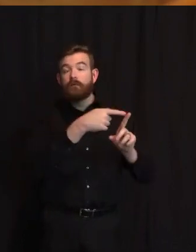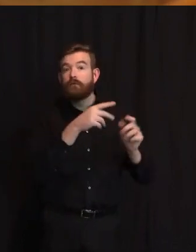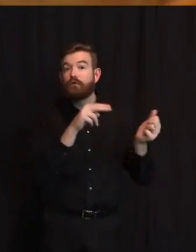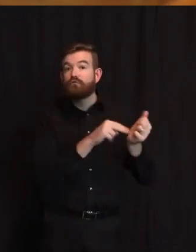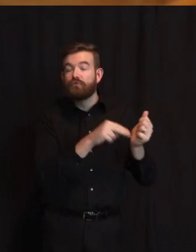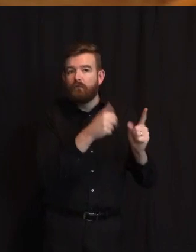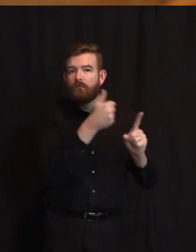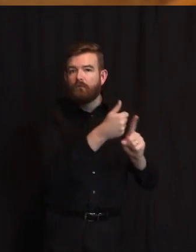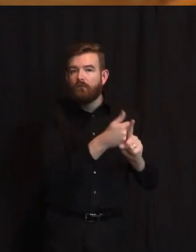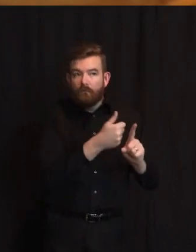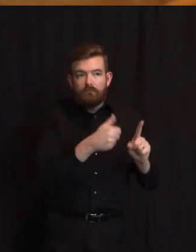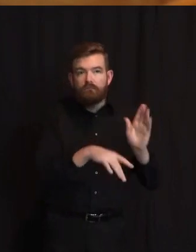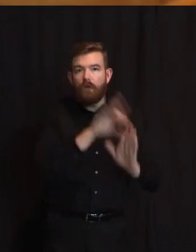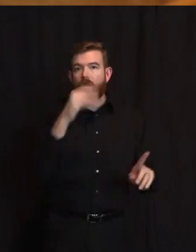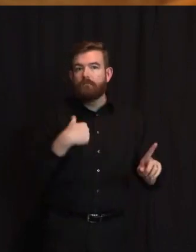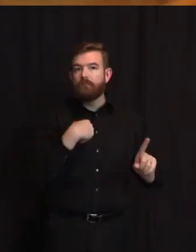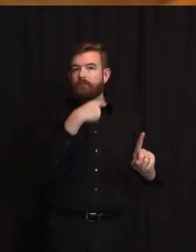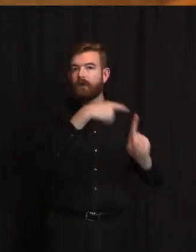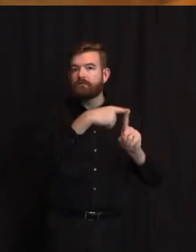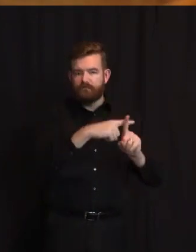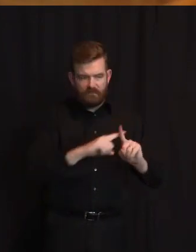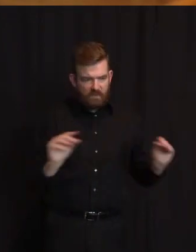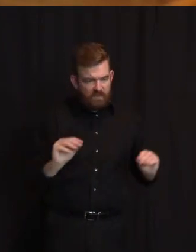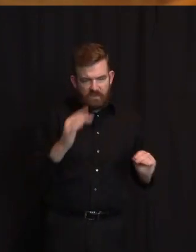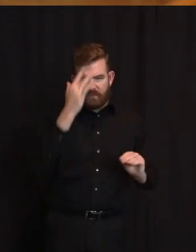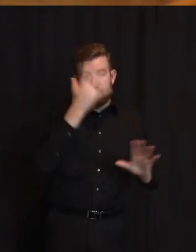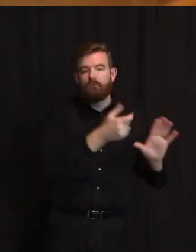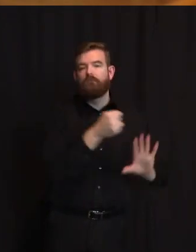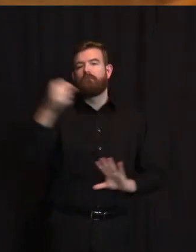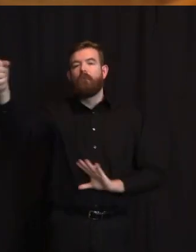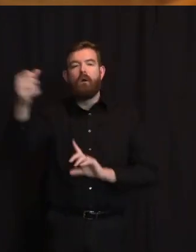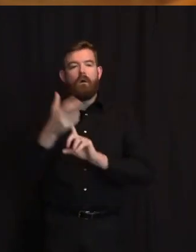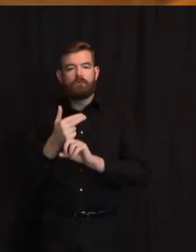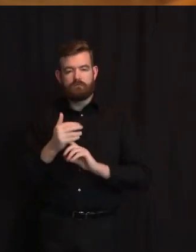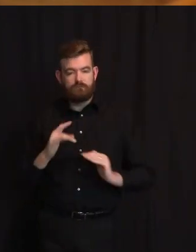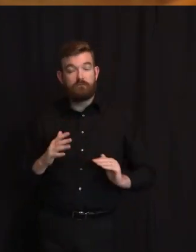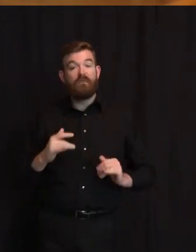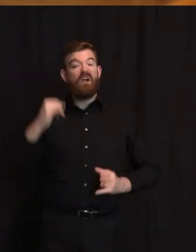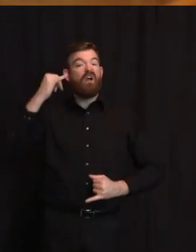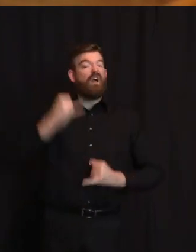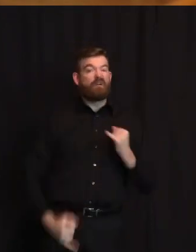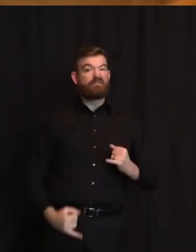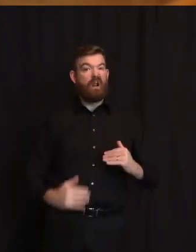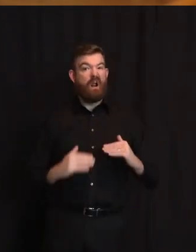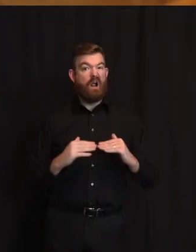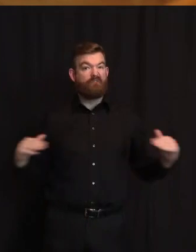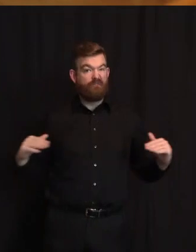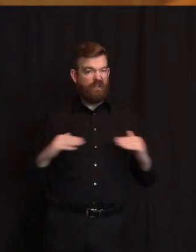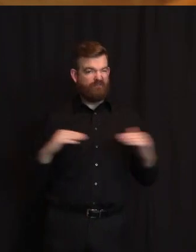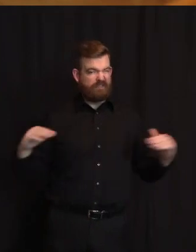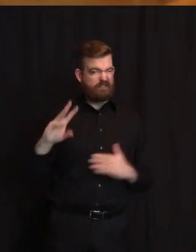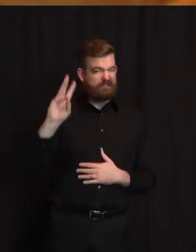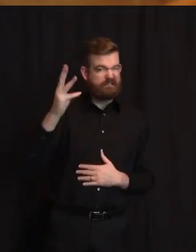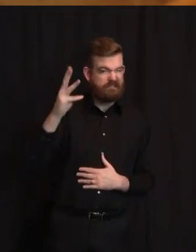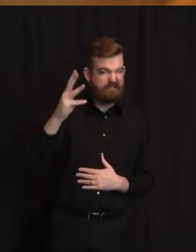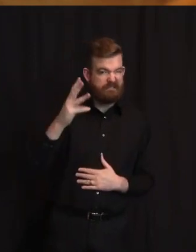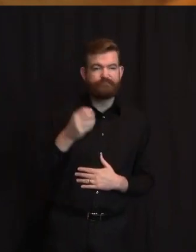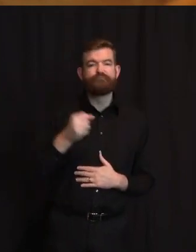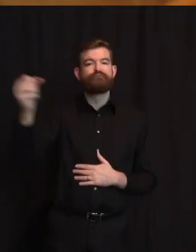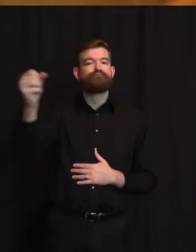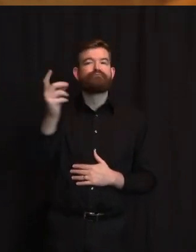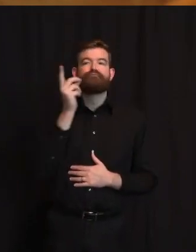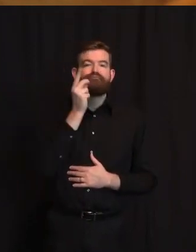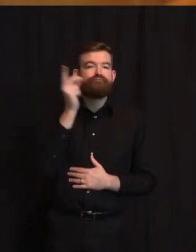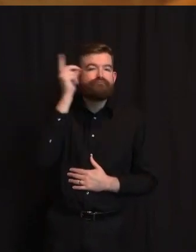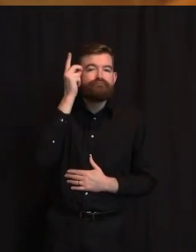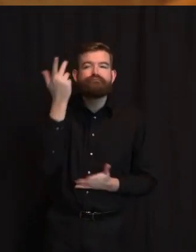their own homes. And finally, Tier 6 are dormitories like at Rutgers University and will